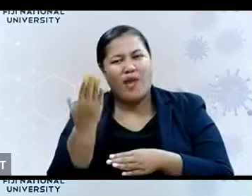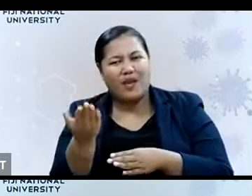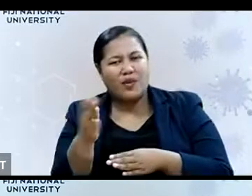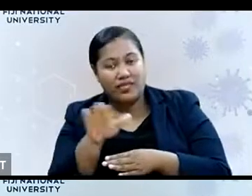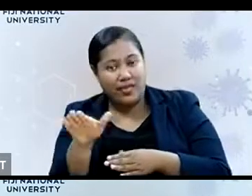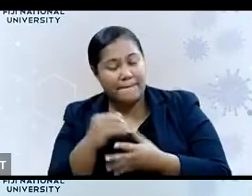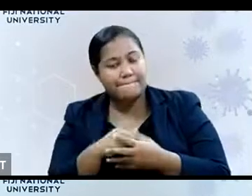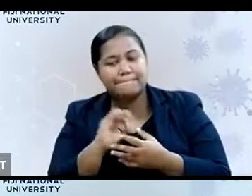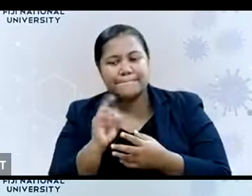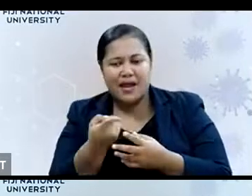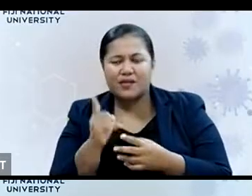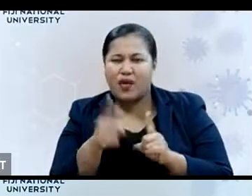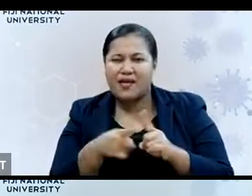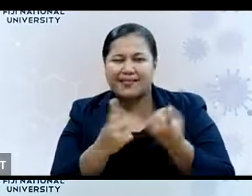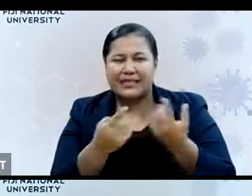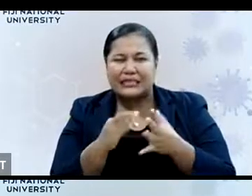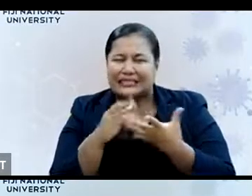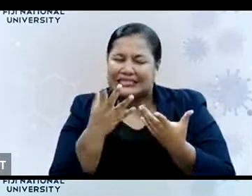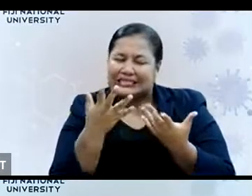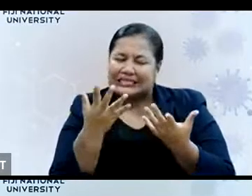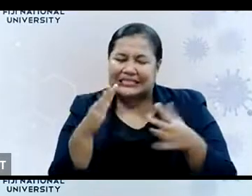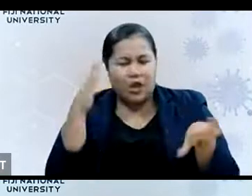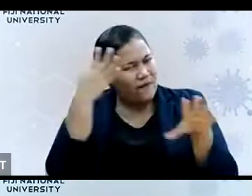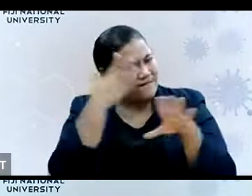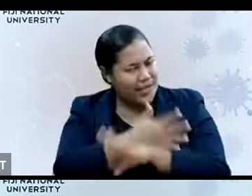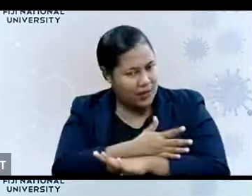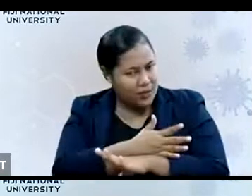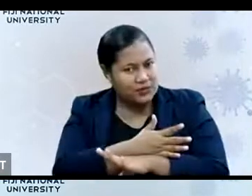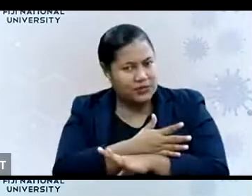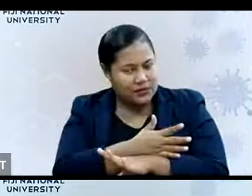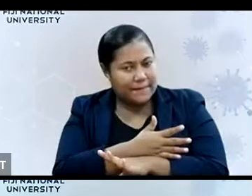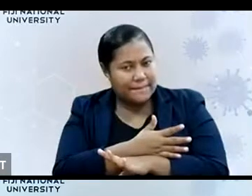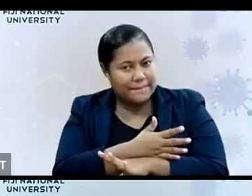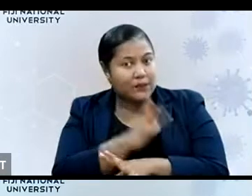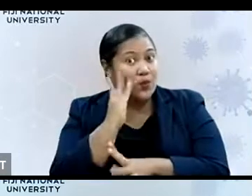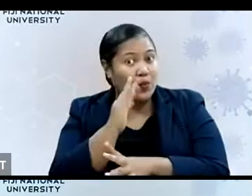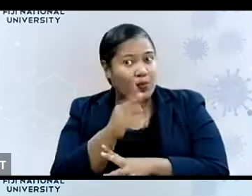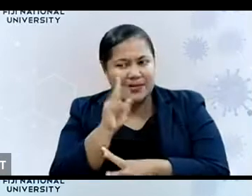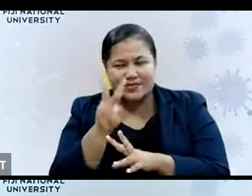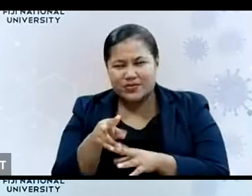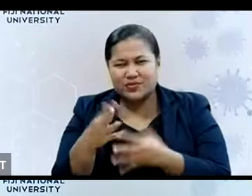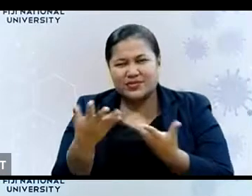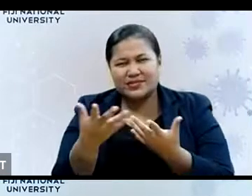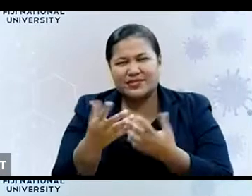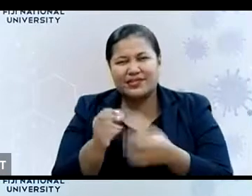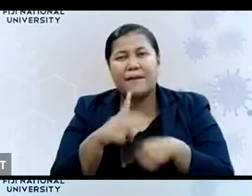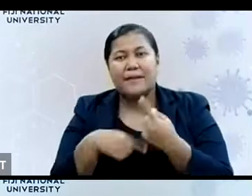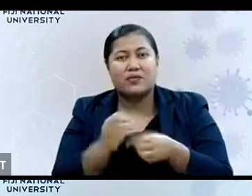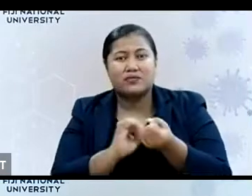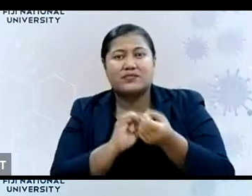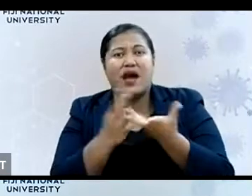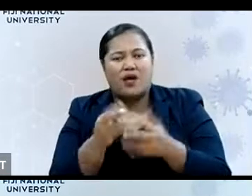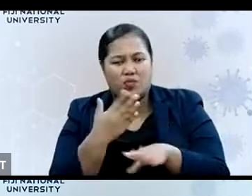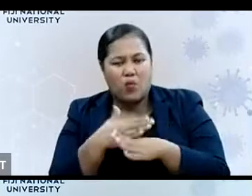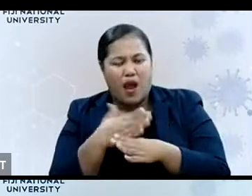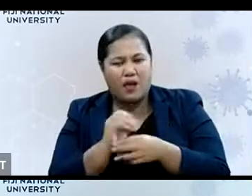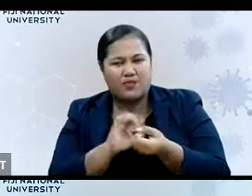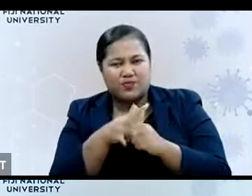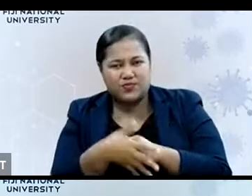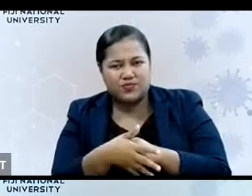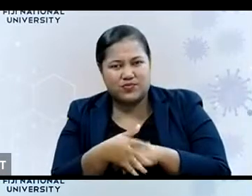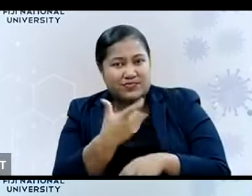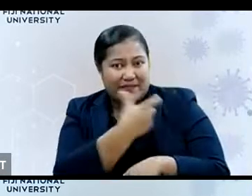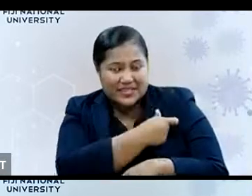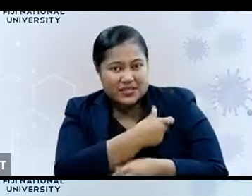one of the things which is a little bit confusing is looking at the data about how the vaccines are operating. A lot of the